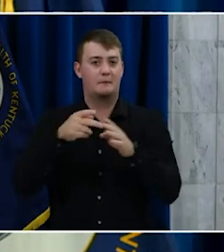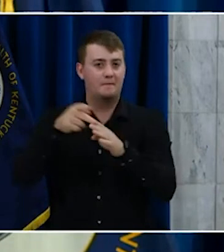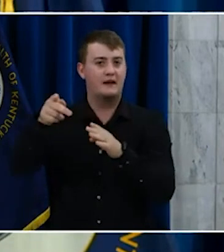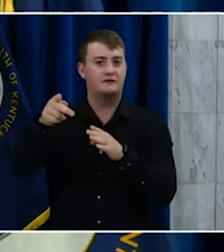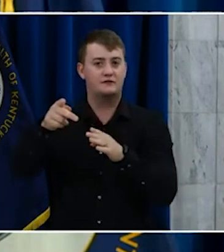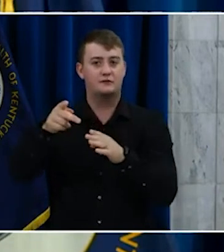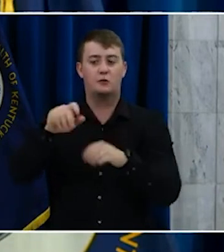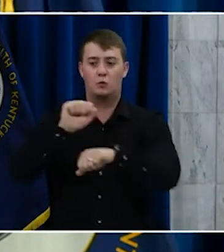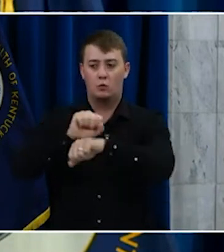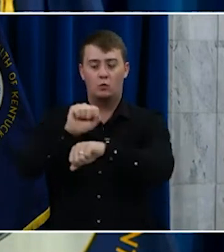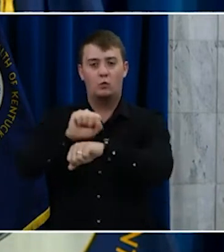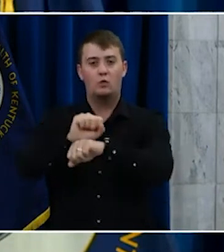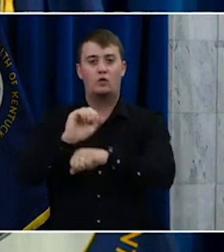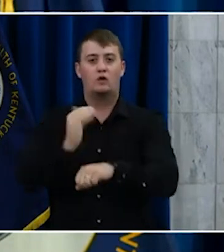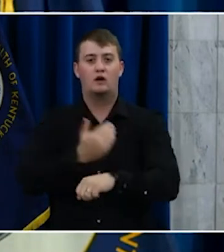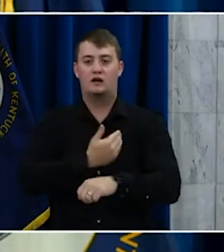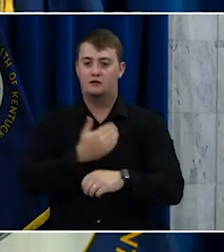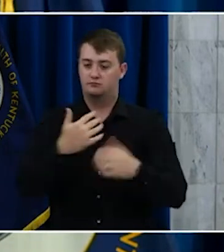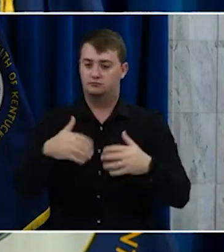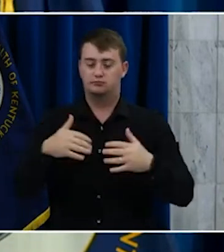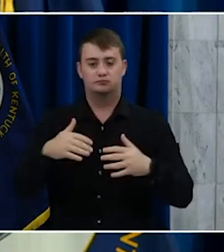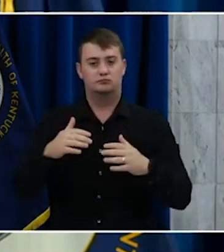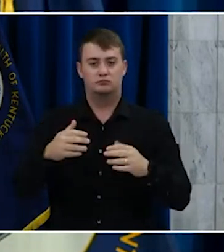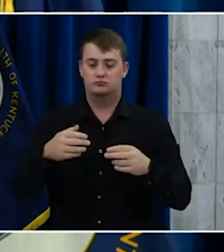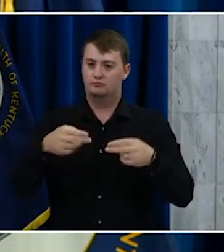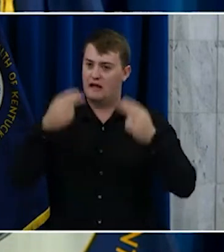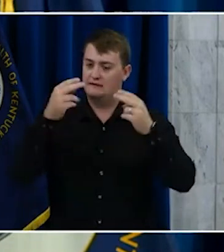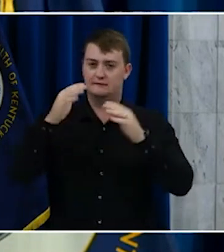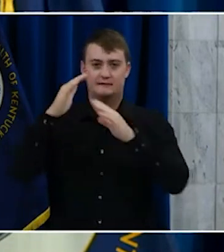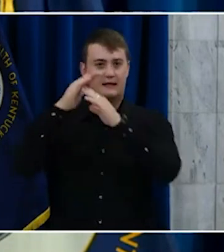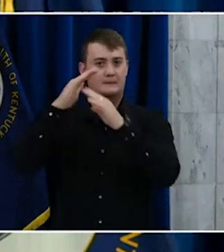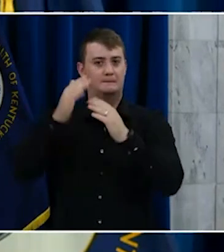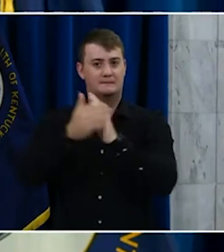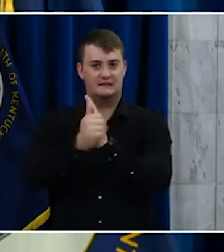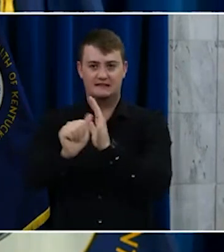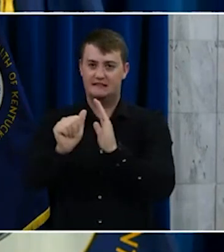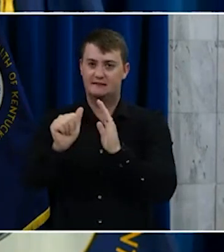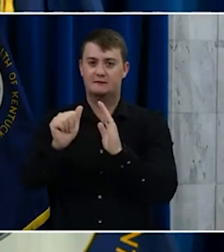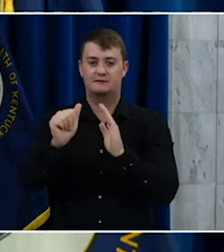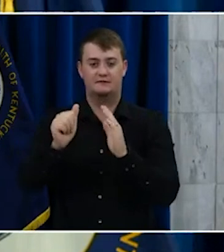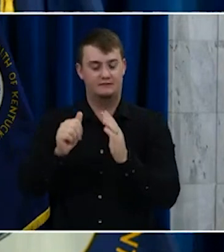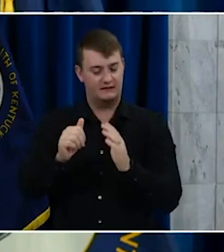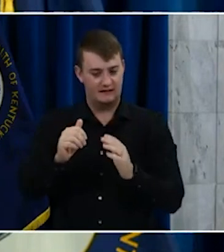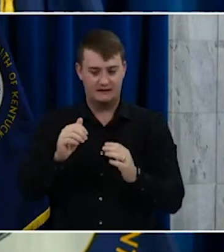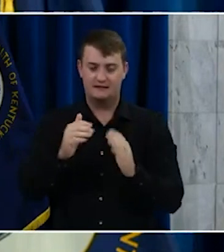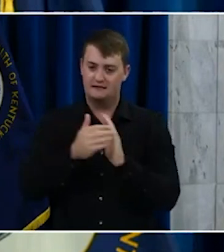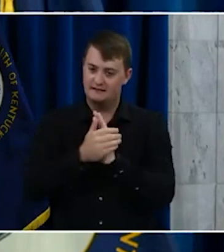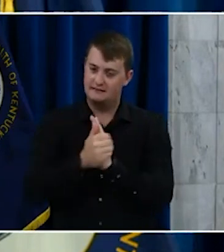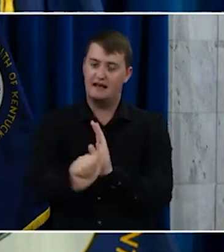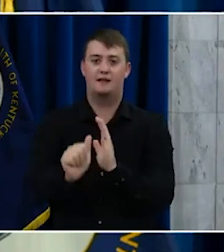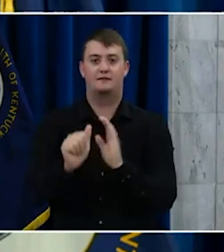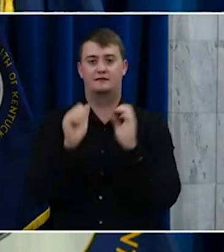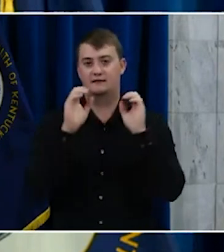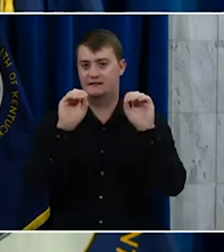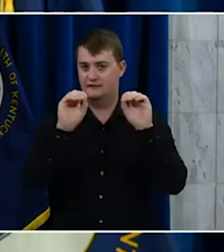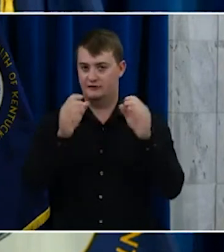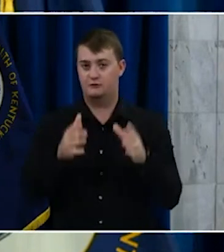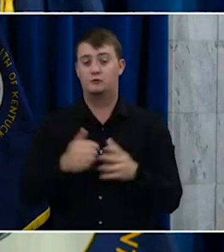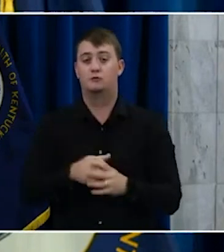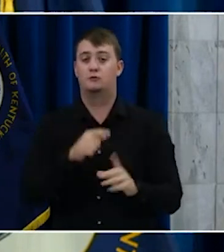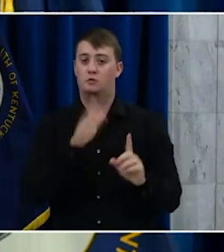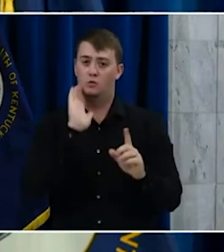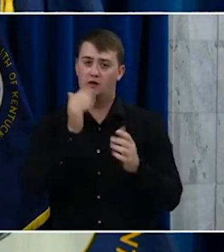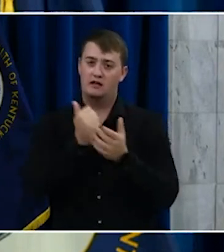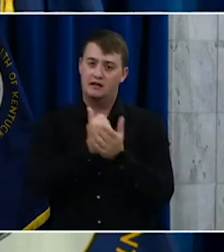the work of our highly skilled, talented educators. You will help shine